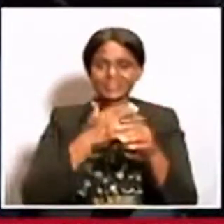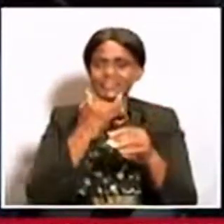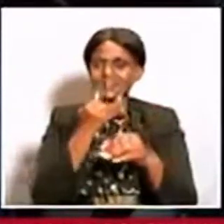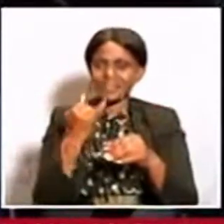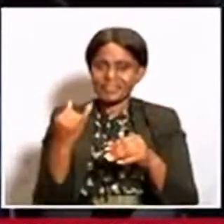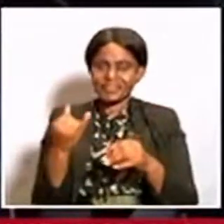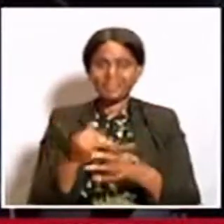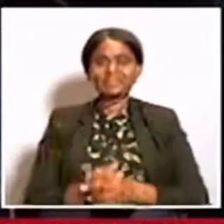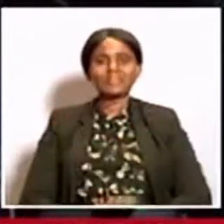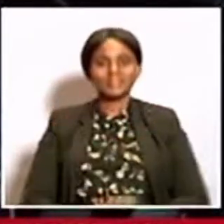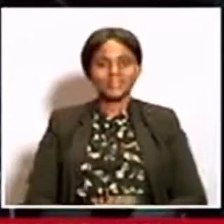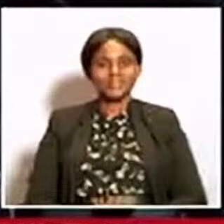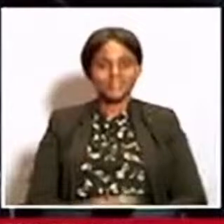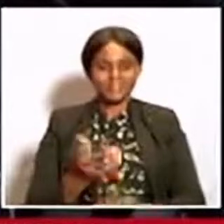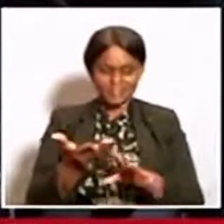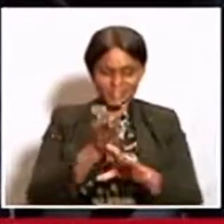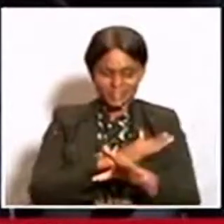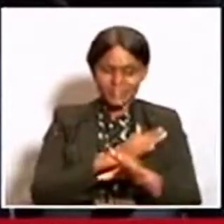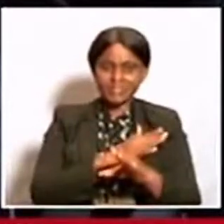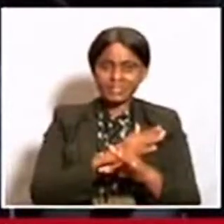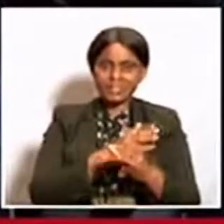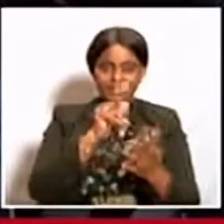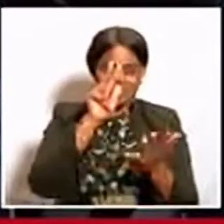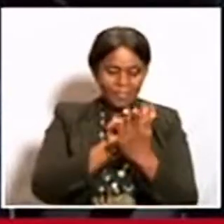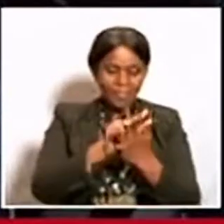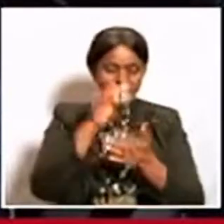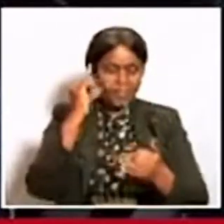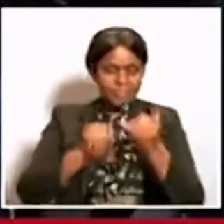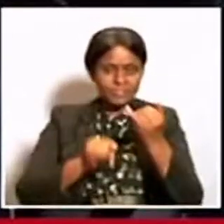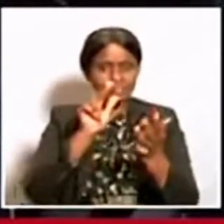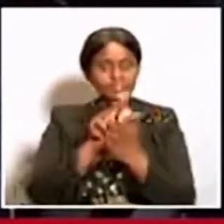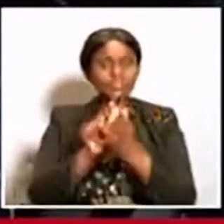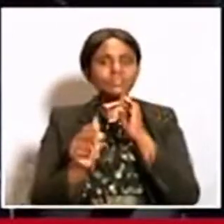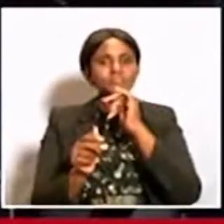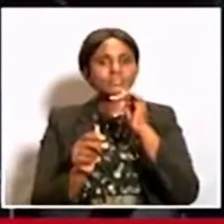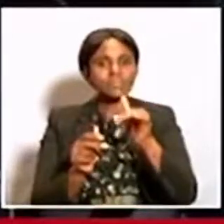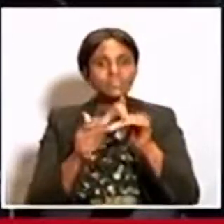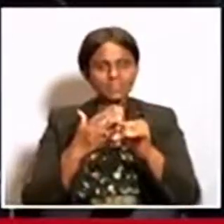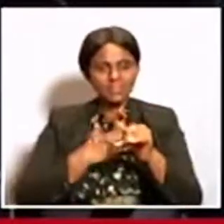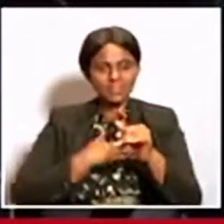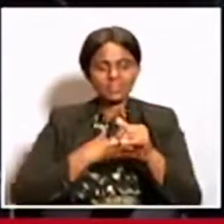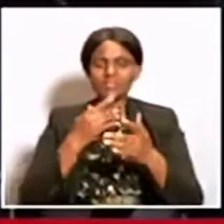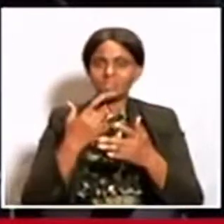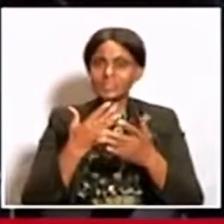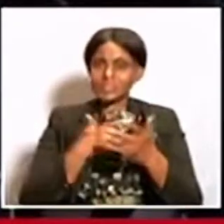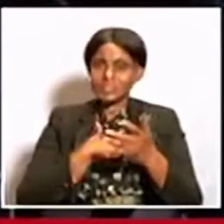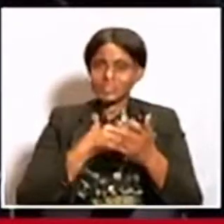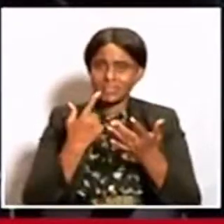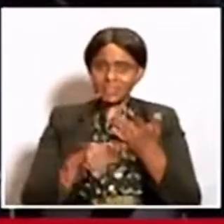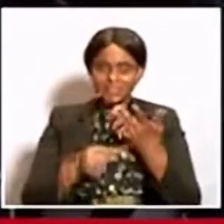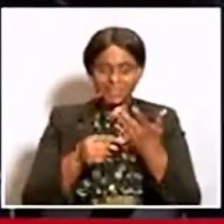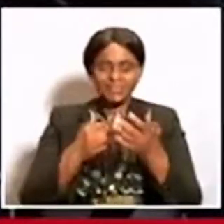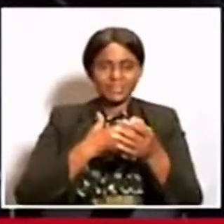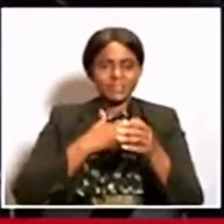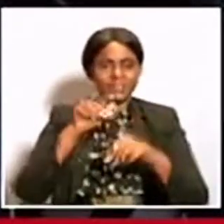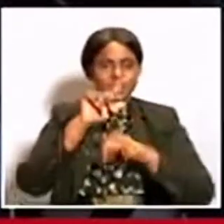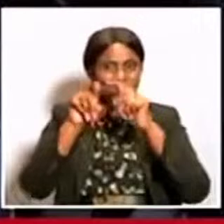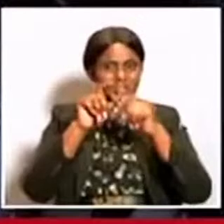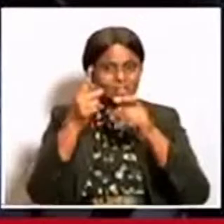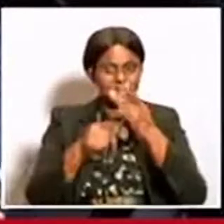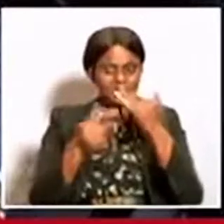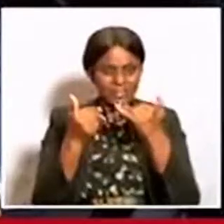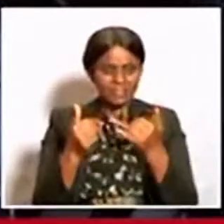The first cover is signed. Yeah, the first cover is signed, but at the end, it's not signed. My substantive question is